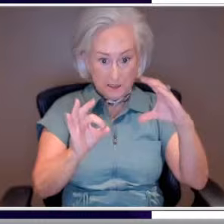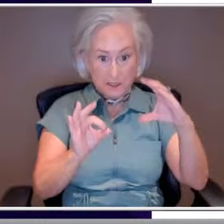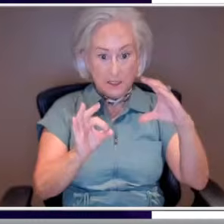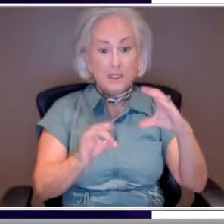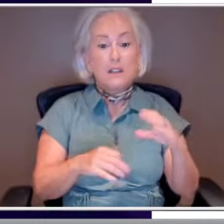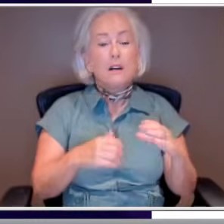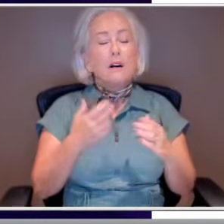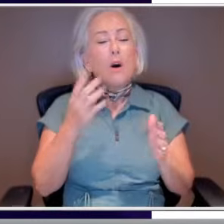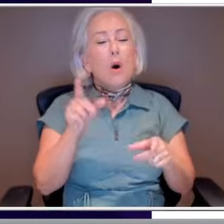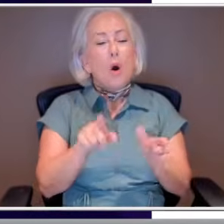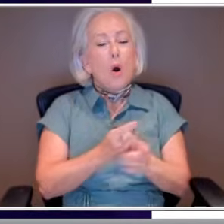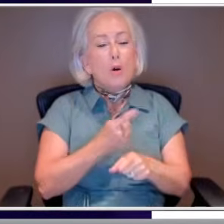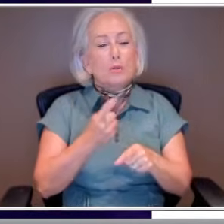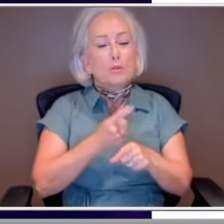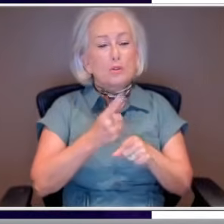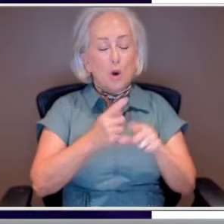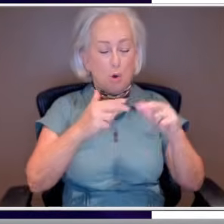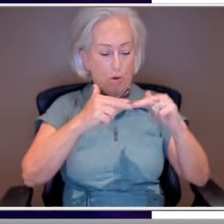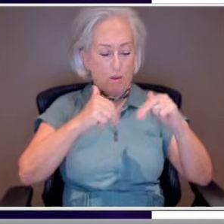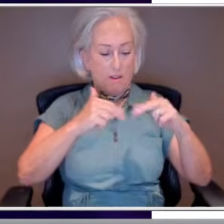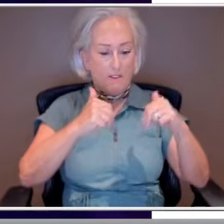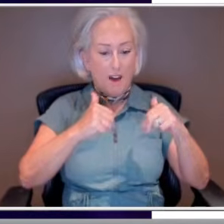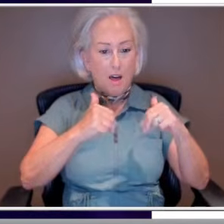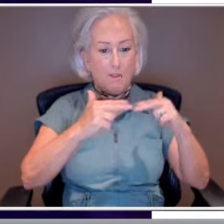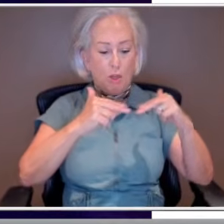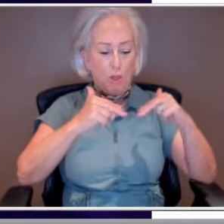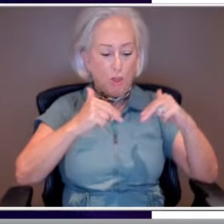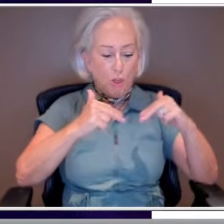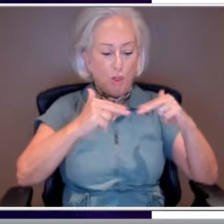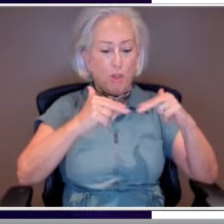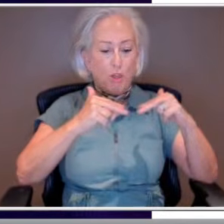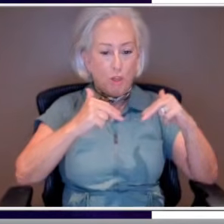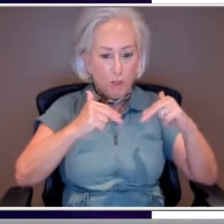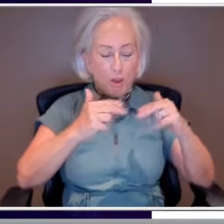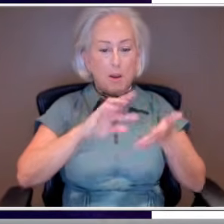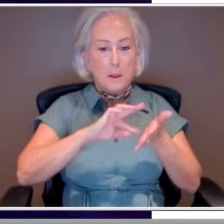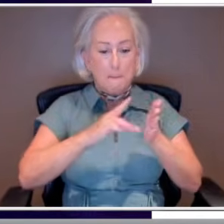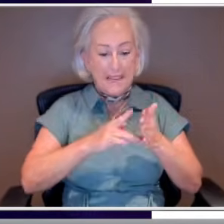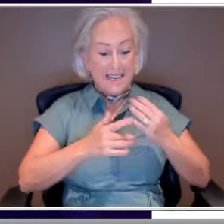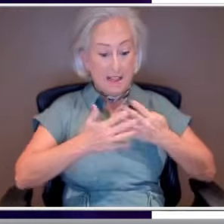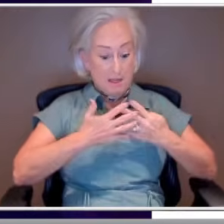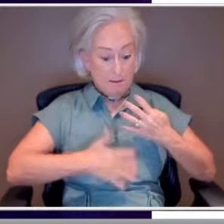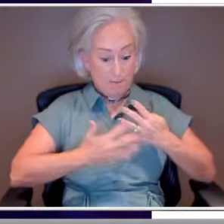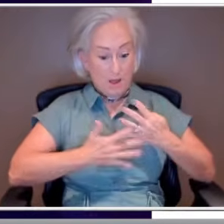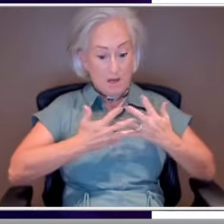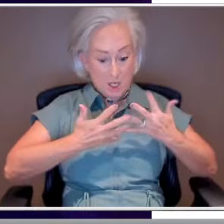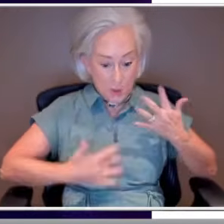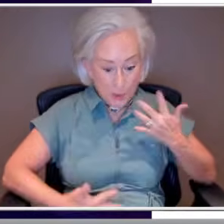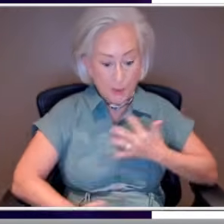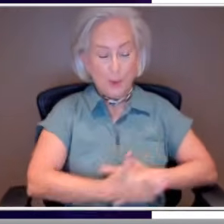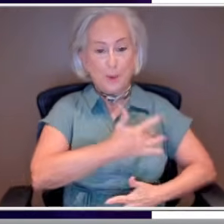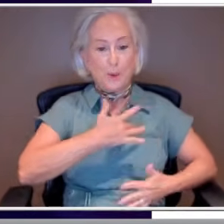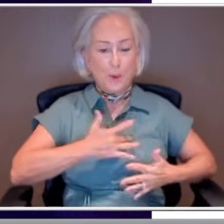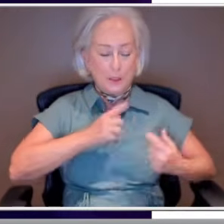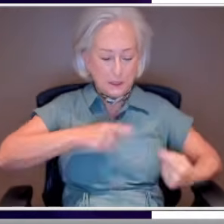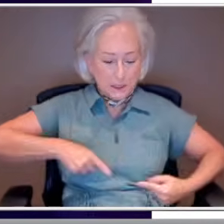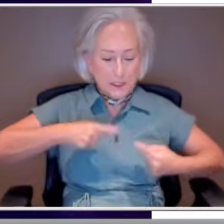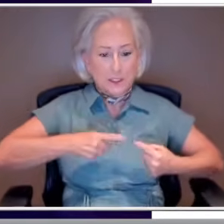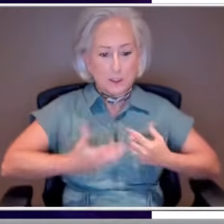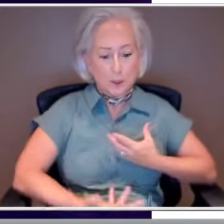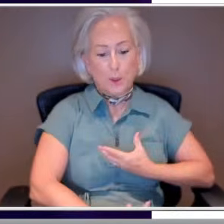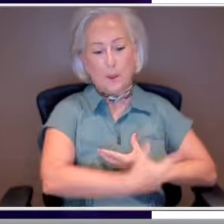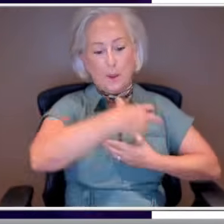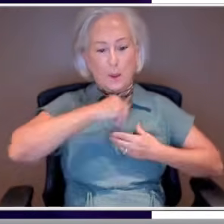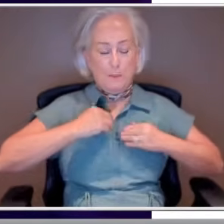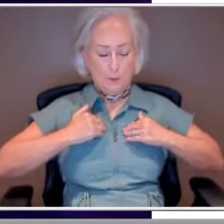They had what they called an overriding aorta, which just means that the aorta, which is the big candy cane shaped blood vessel that comes off the top of the heart,